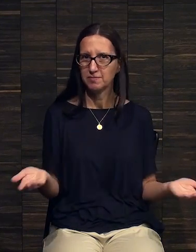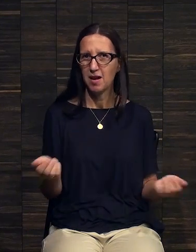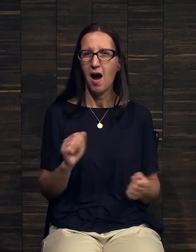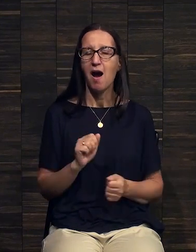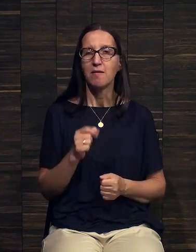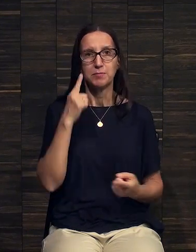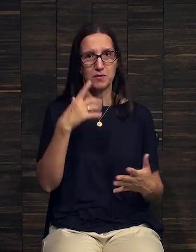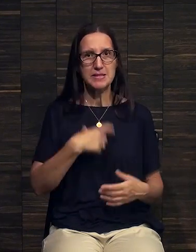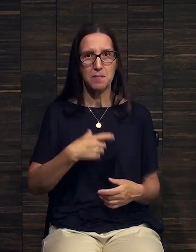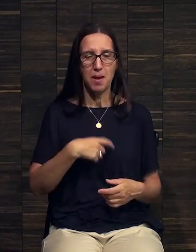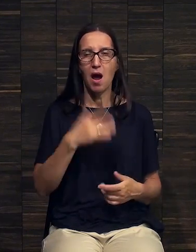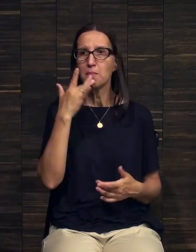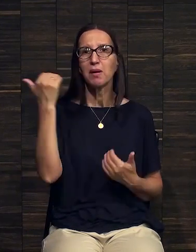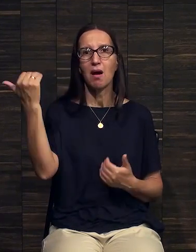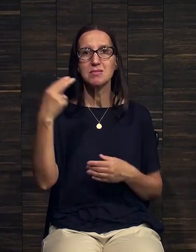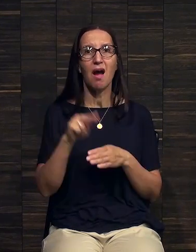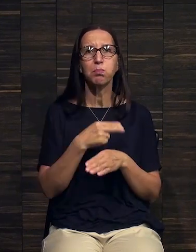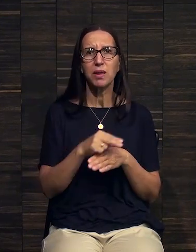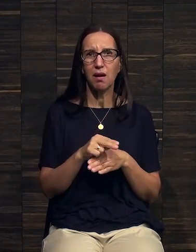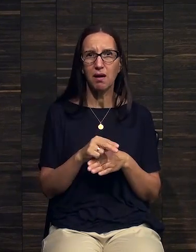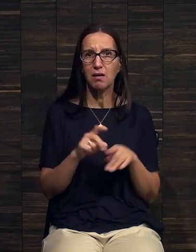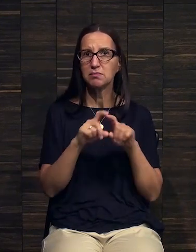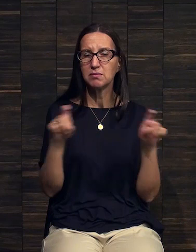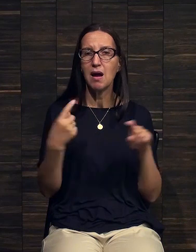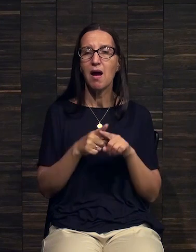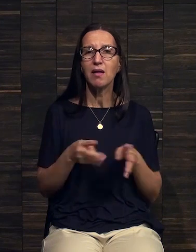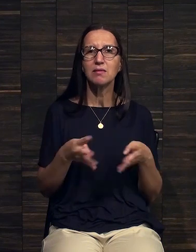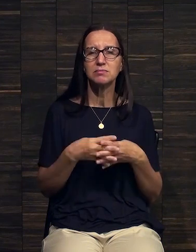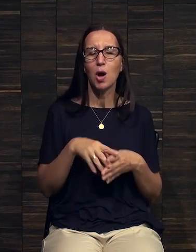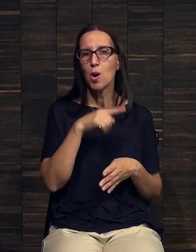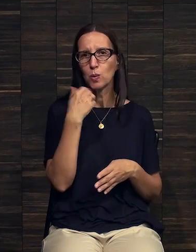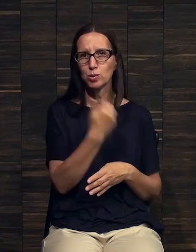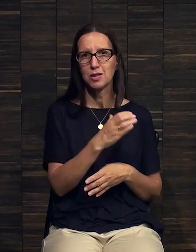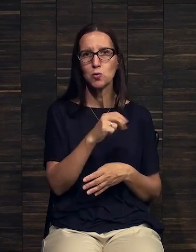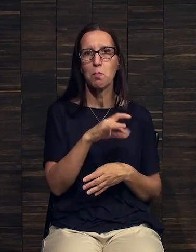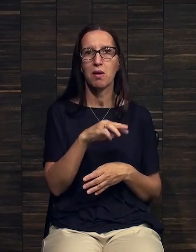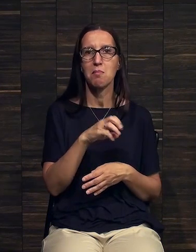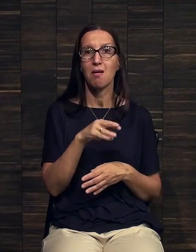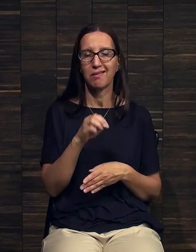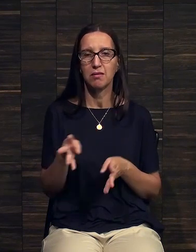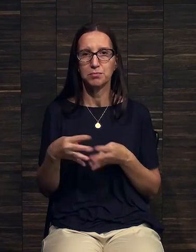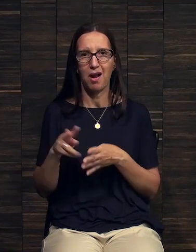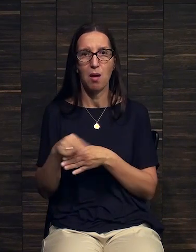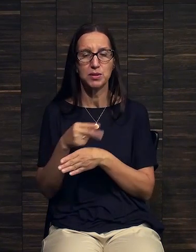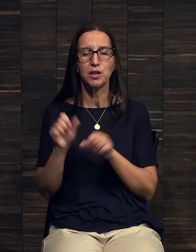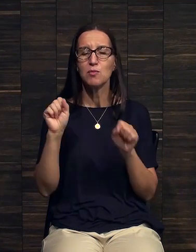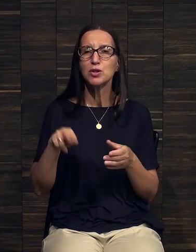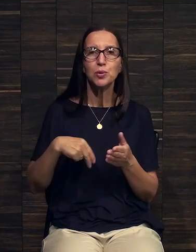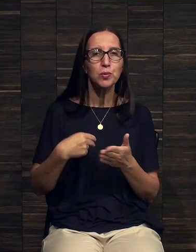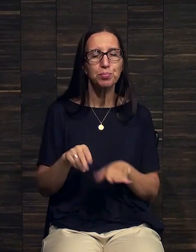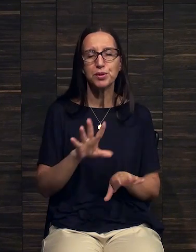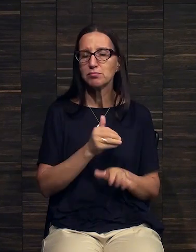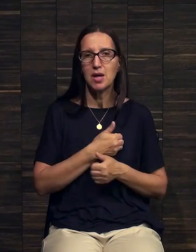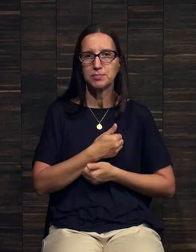chains mostly. And American pharmacy, this is a mixture of the Russian supermarket with the pharmacy. You